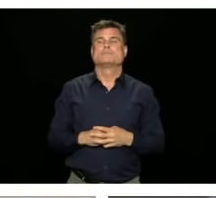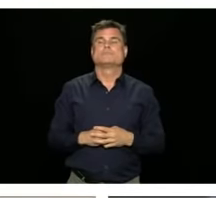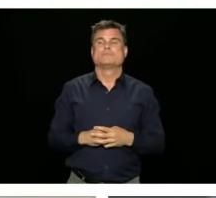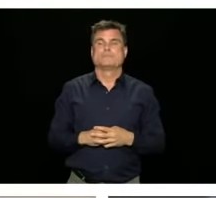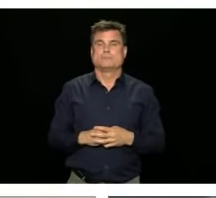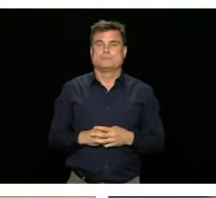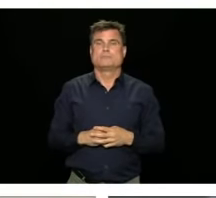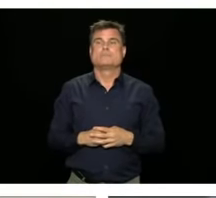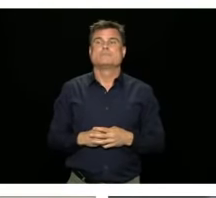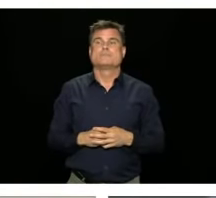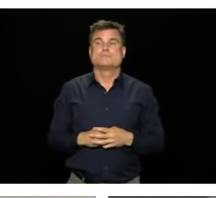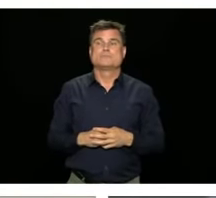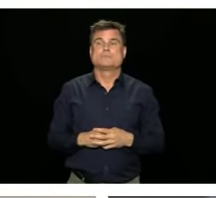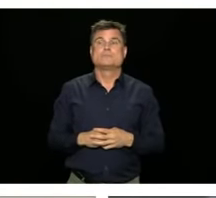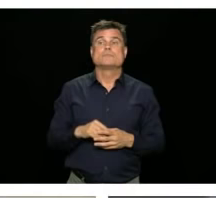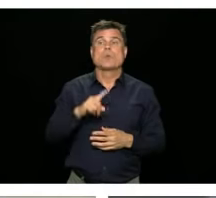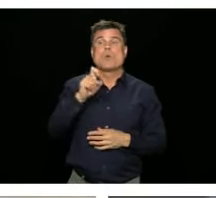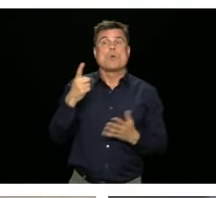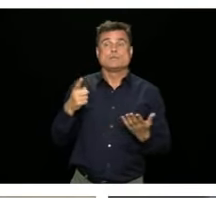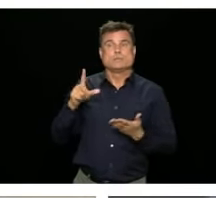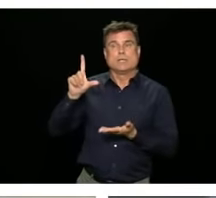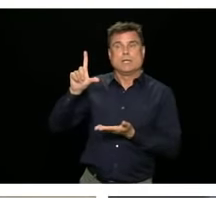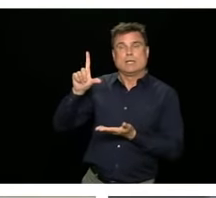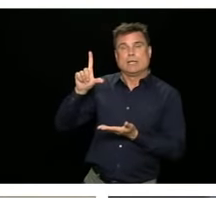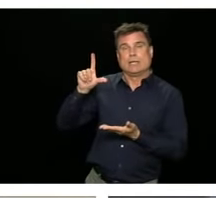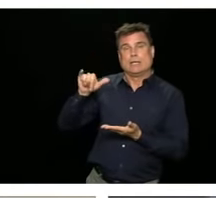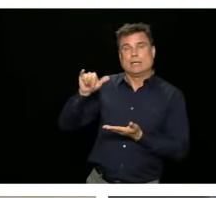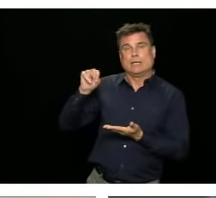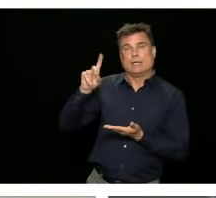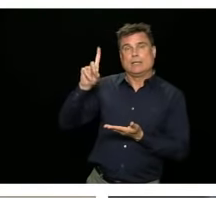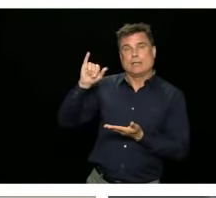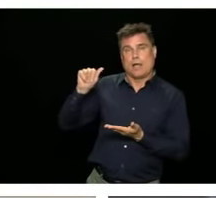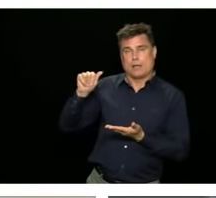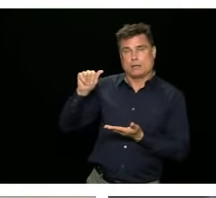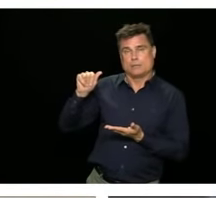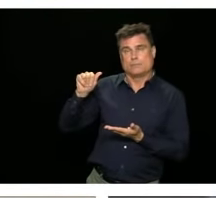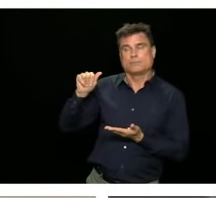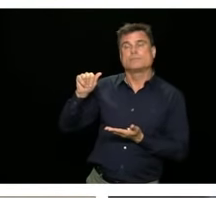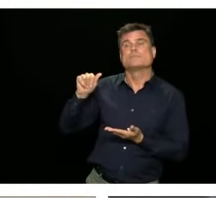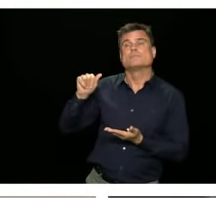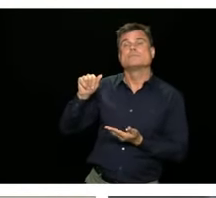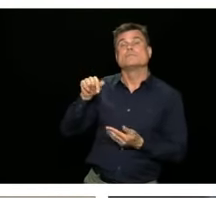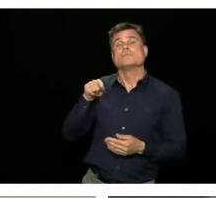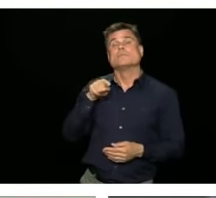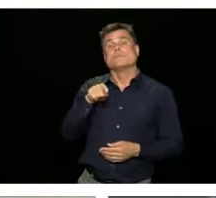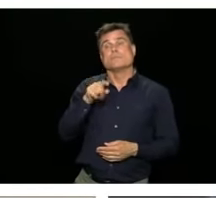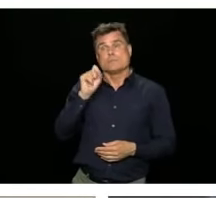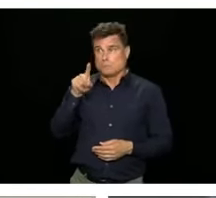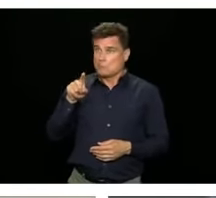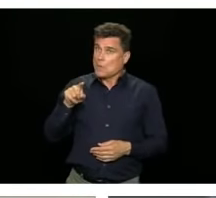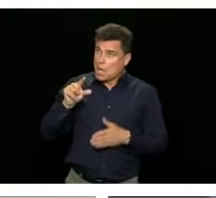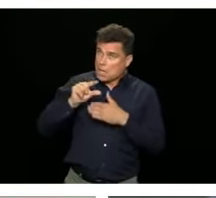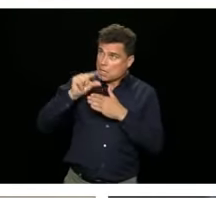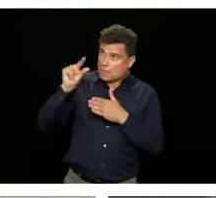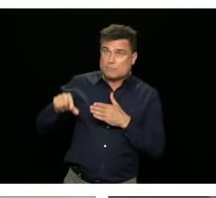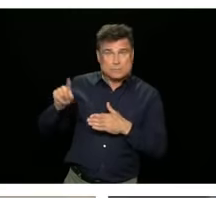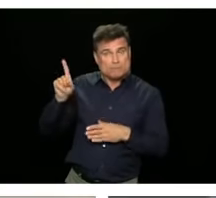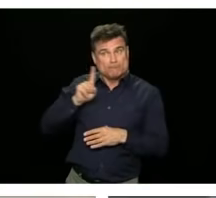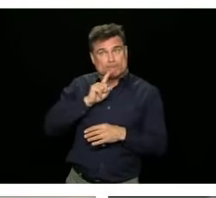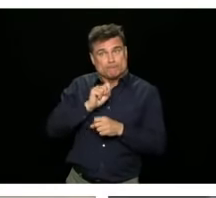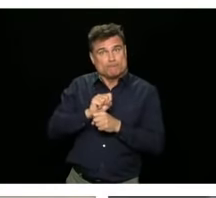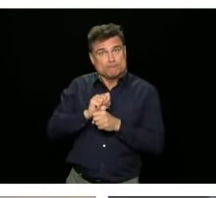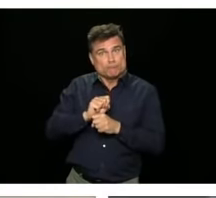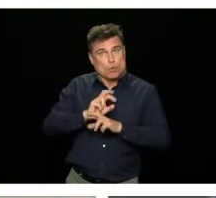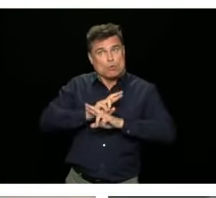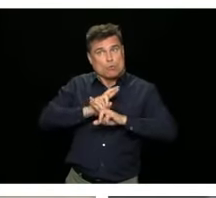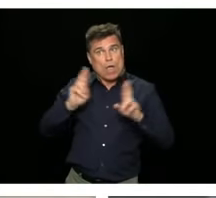Lydia asks, is the government ready to address systemic racism in a systemic way? It's time to fund and create a